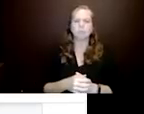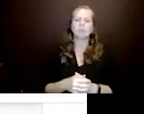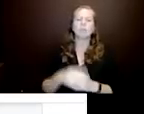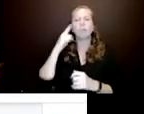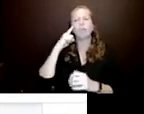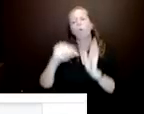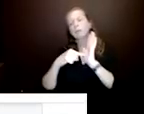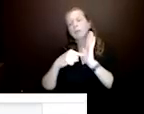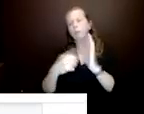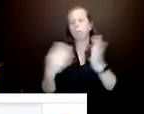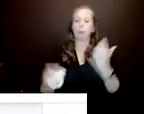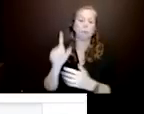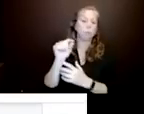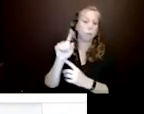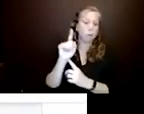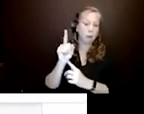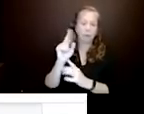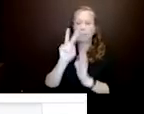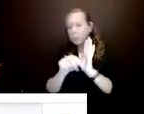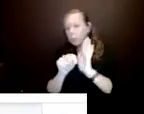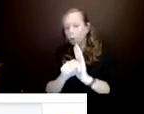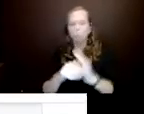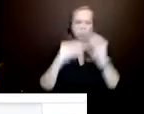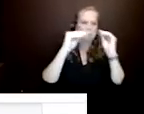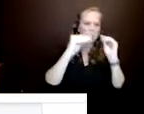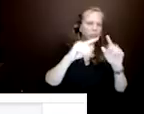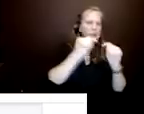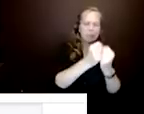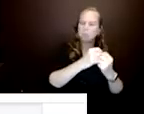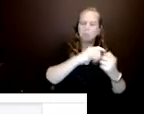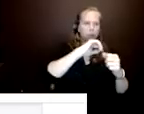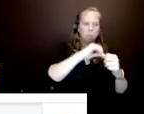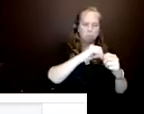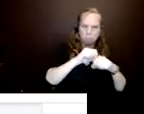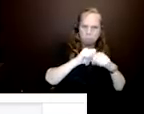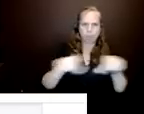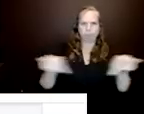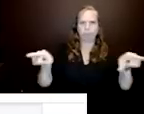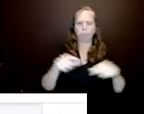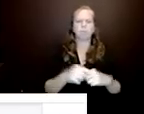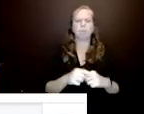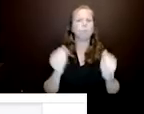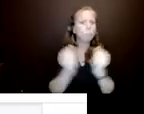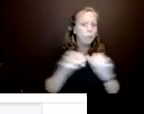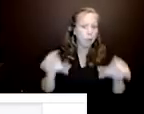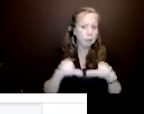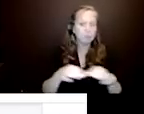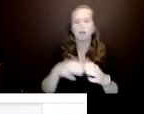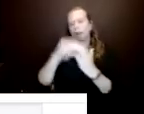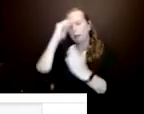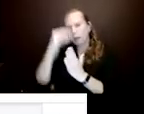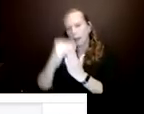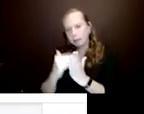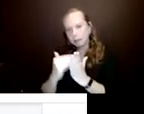maybe a 20-minute video that the teaching team has put out to teach a concept, along with the activities and lessons for the kids